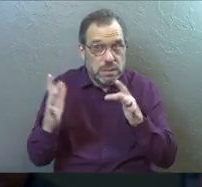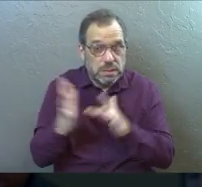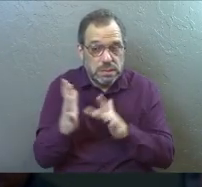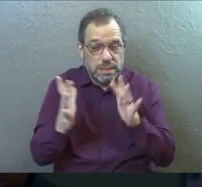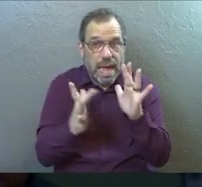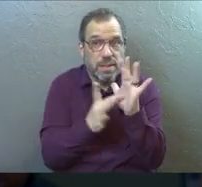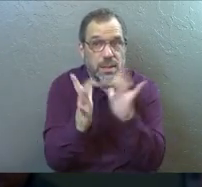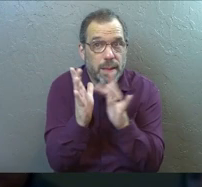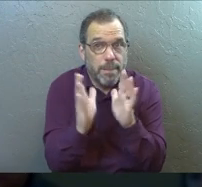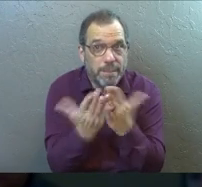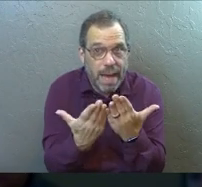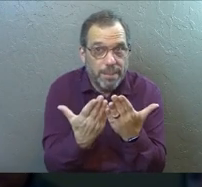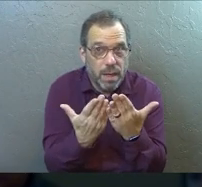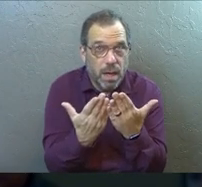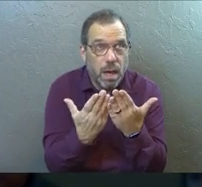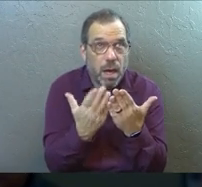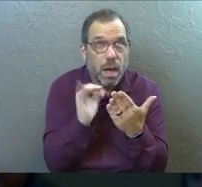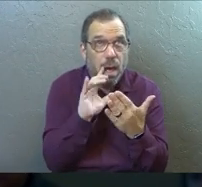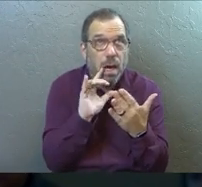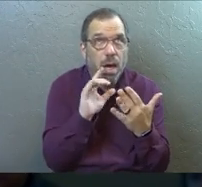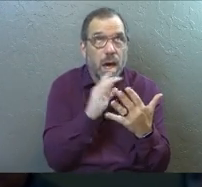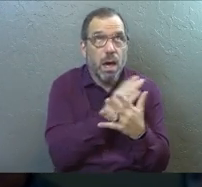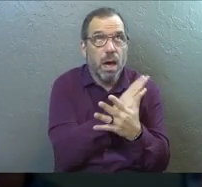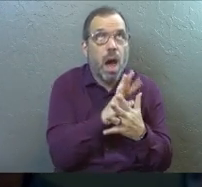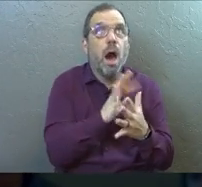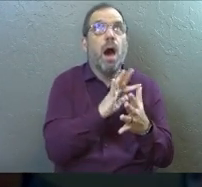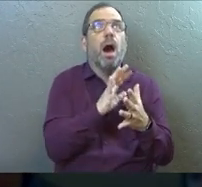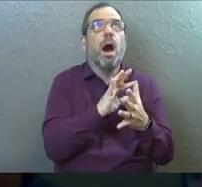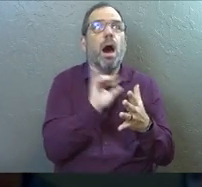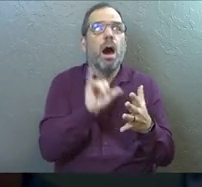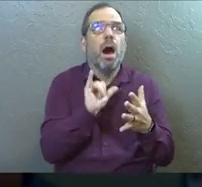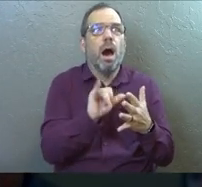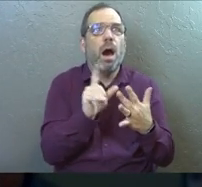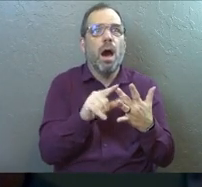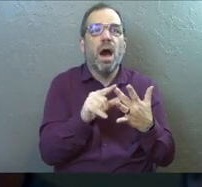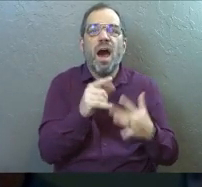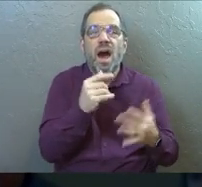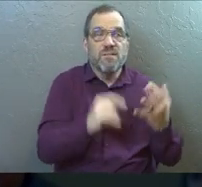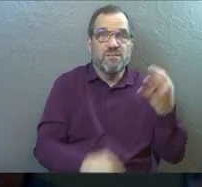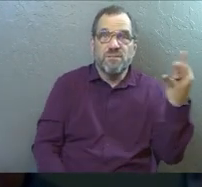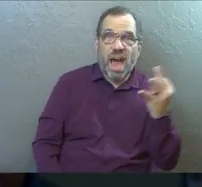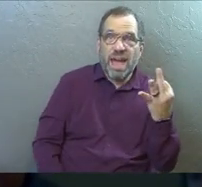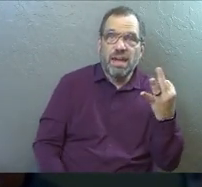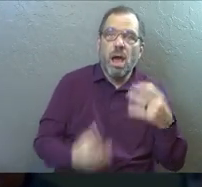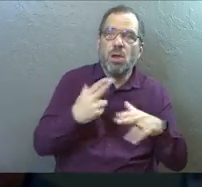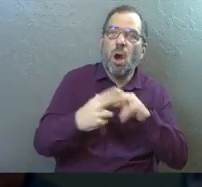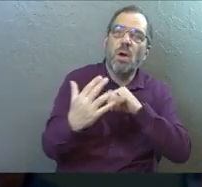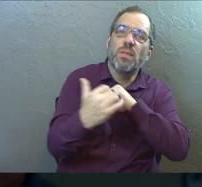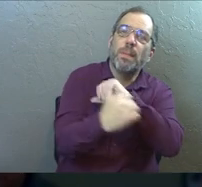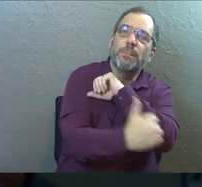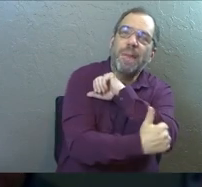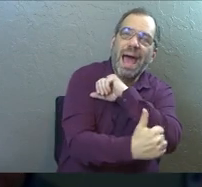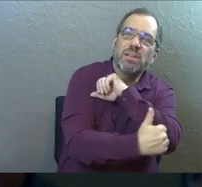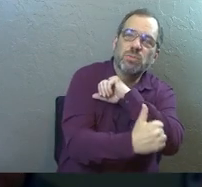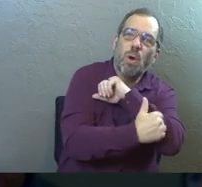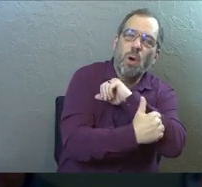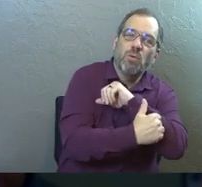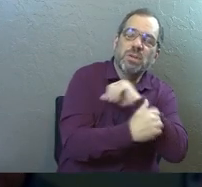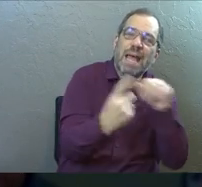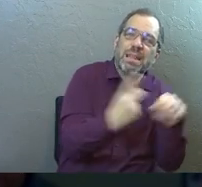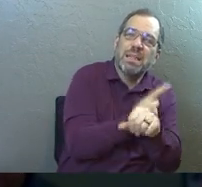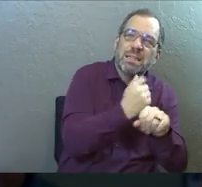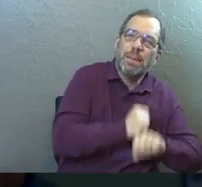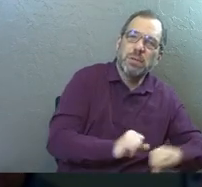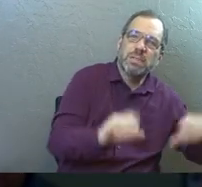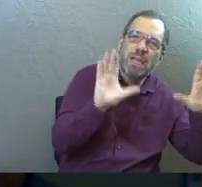of the Bible, you might draw some connections between the fact that Friday was the Passover and the Passover lamb was